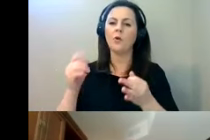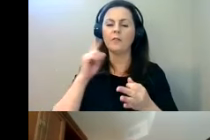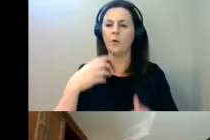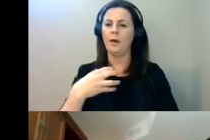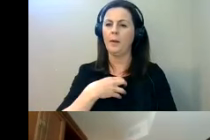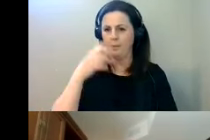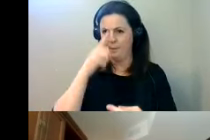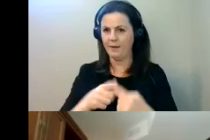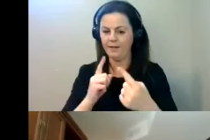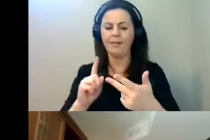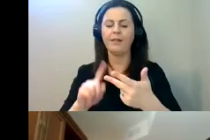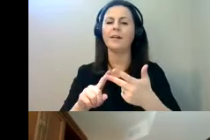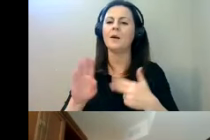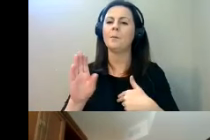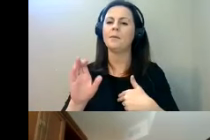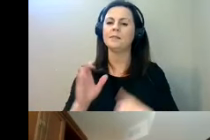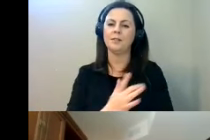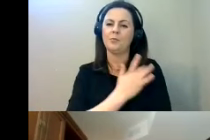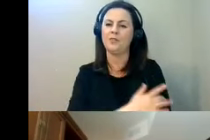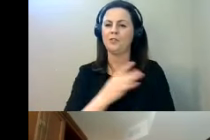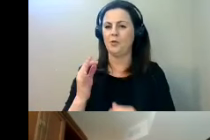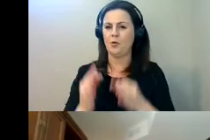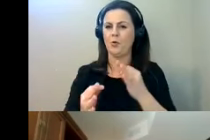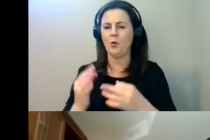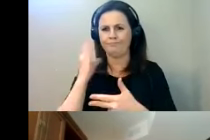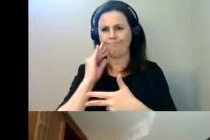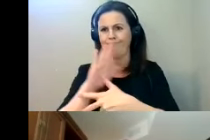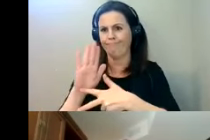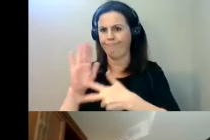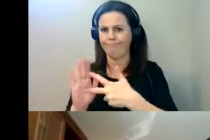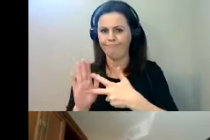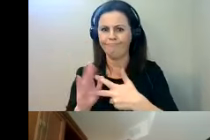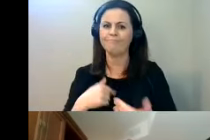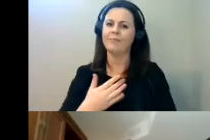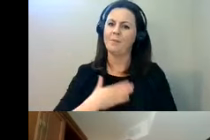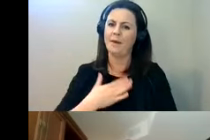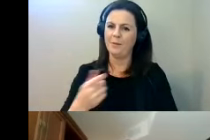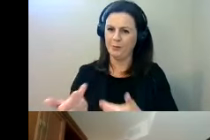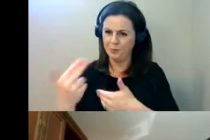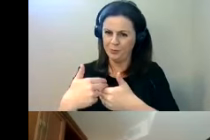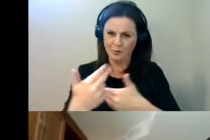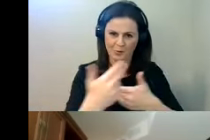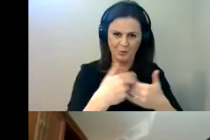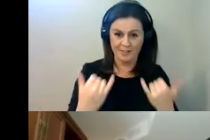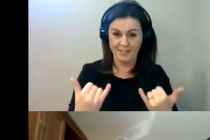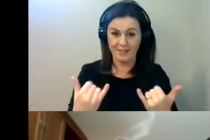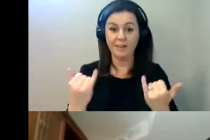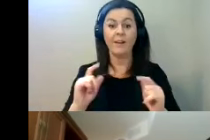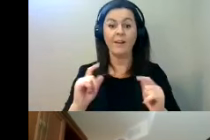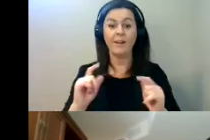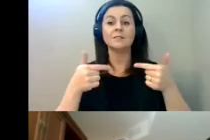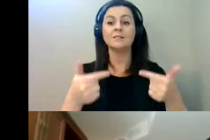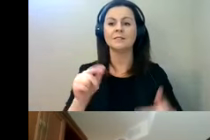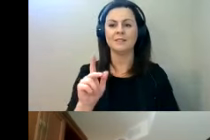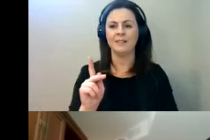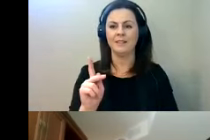Court. So I'm pleased that you're able to join us today, and I'm going to turn the mic now over to Kimberly.